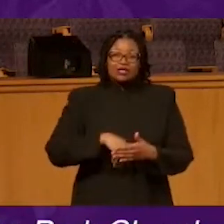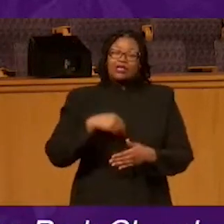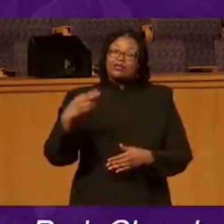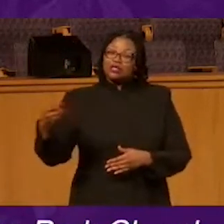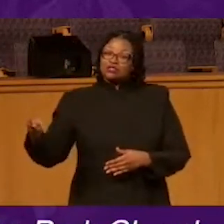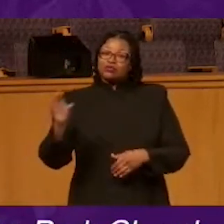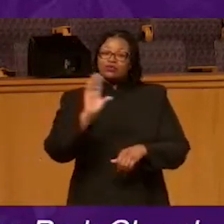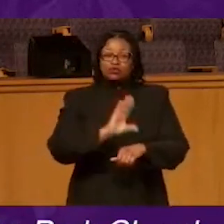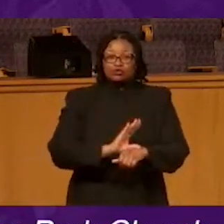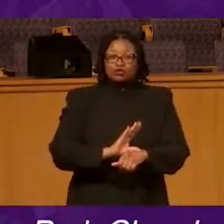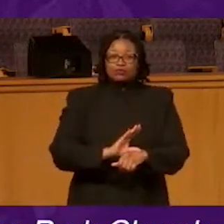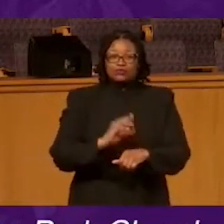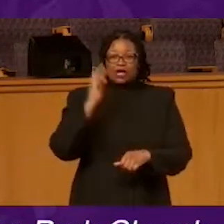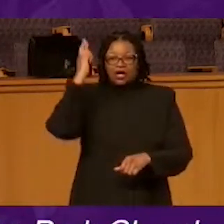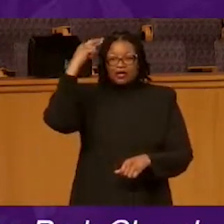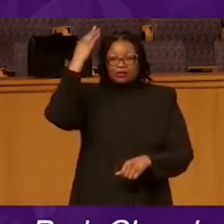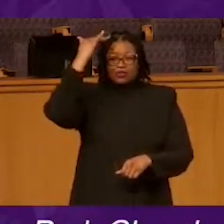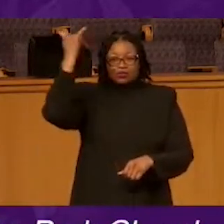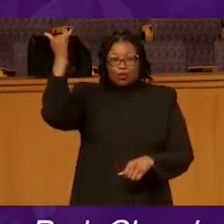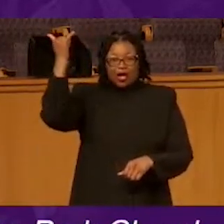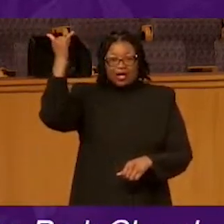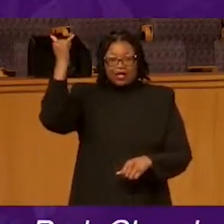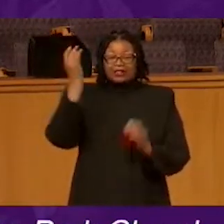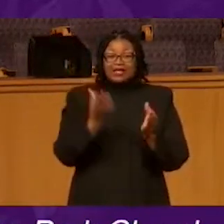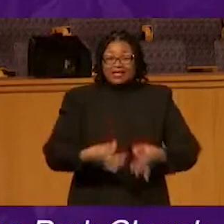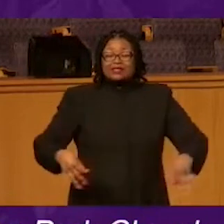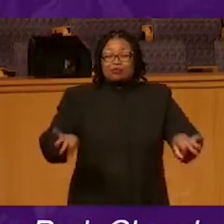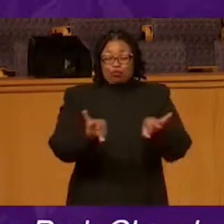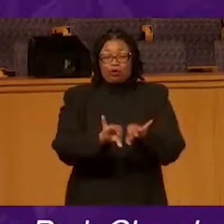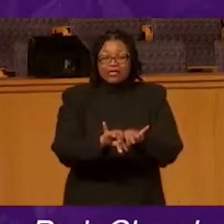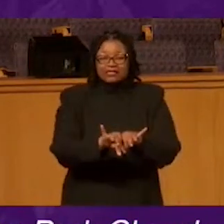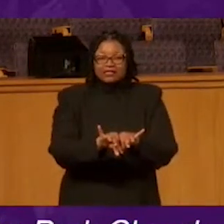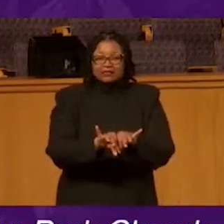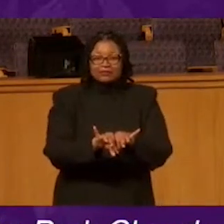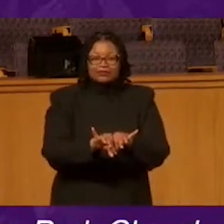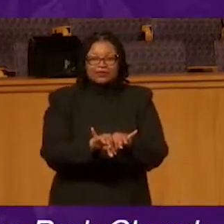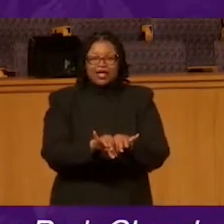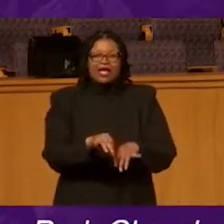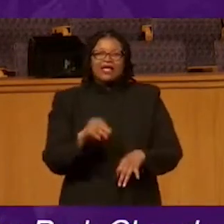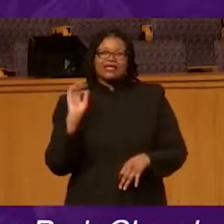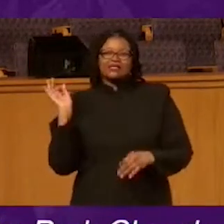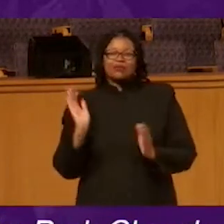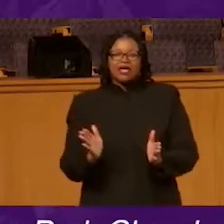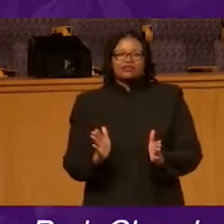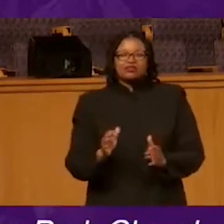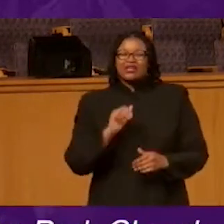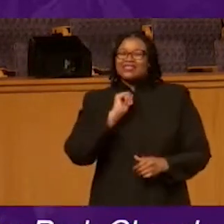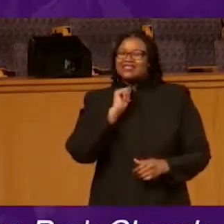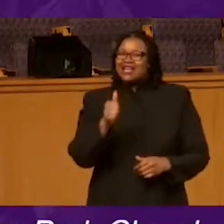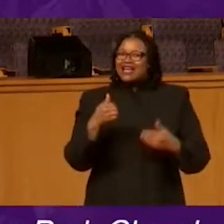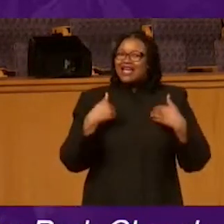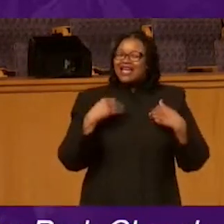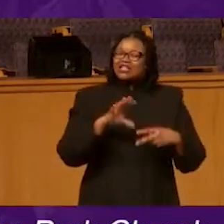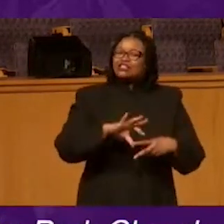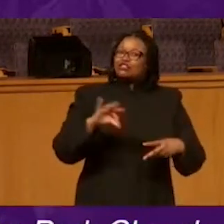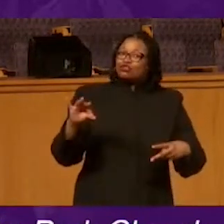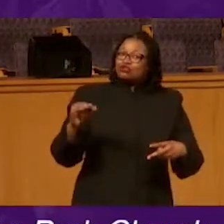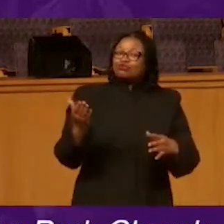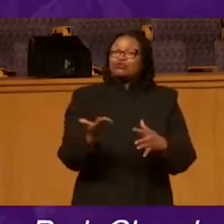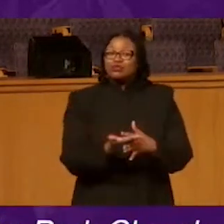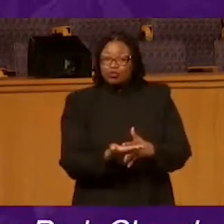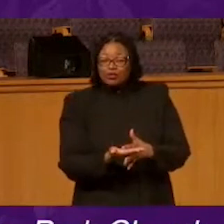And the reason why that is significant is I have not had to choose